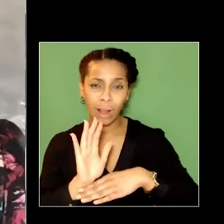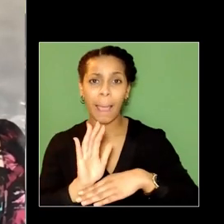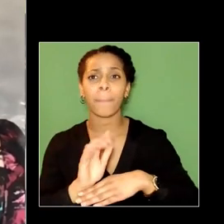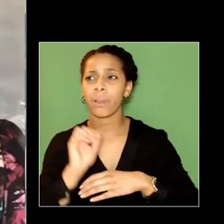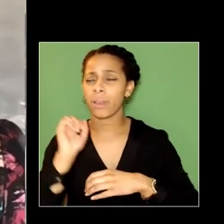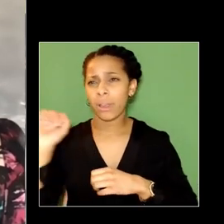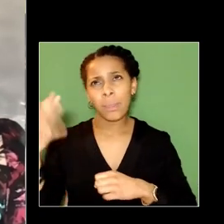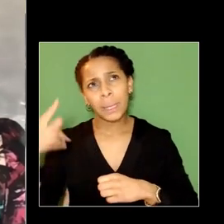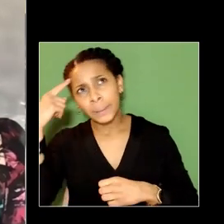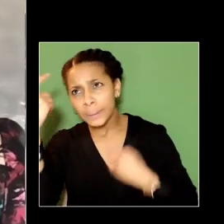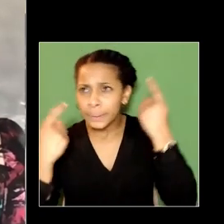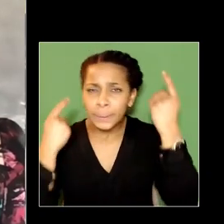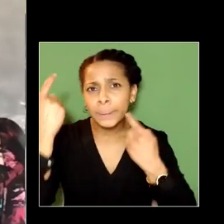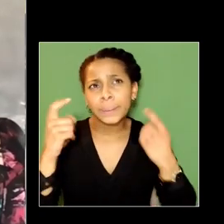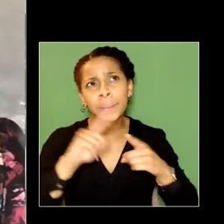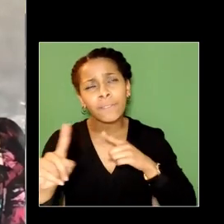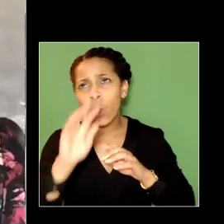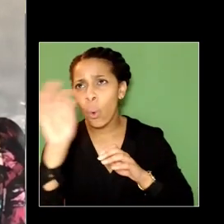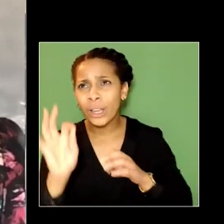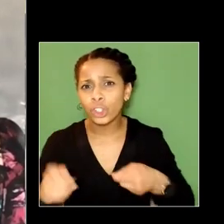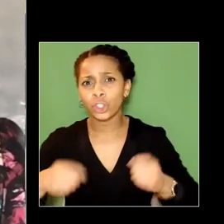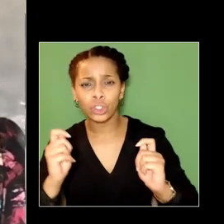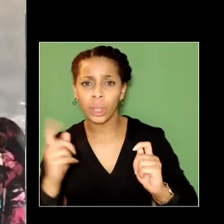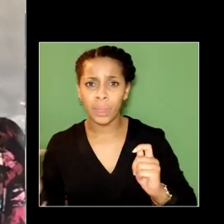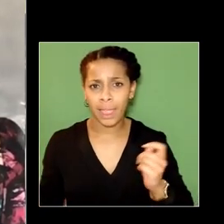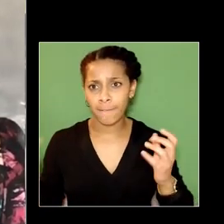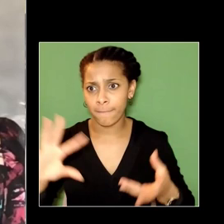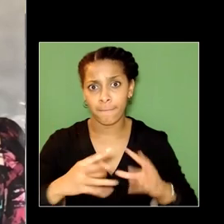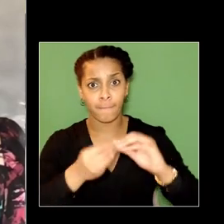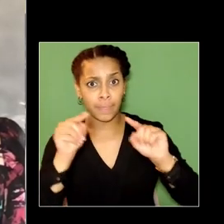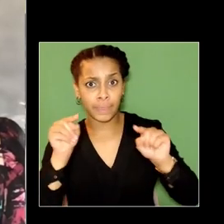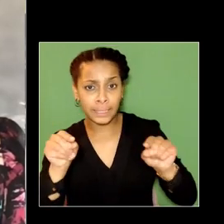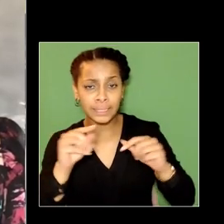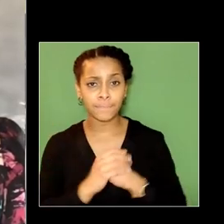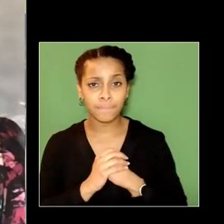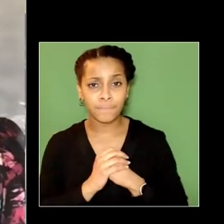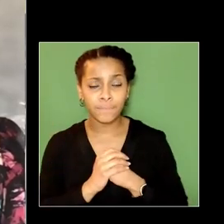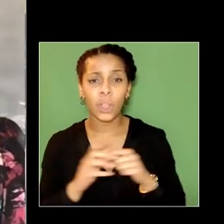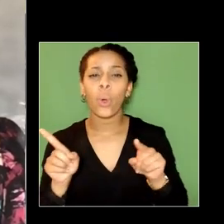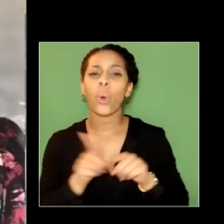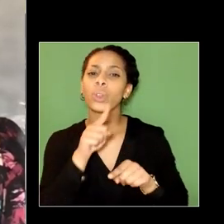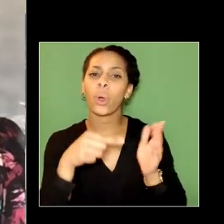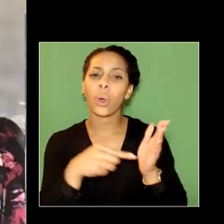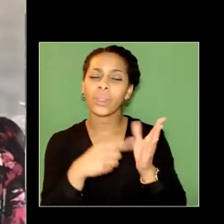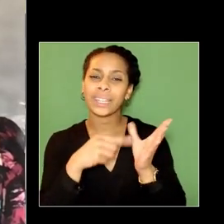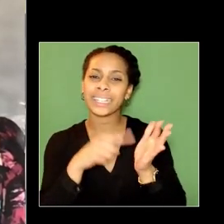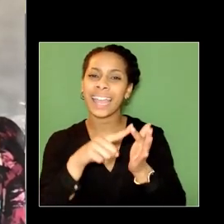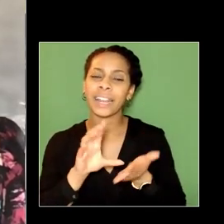and work that they've done towards pulling this together, and the Tate Collective funders circle for their